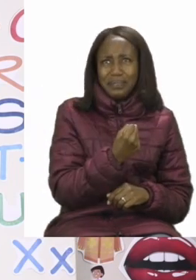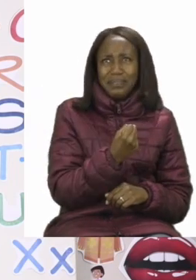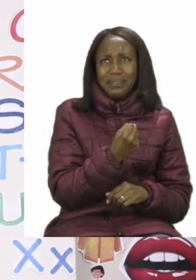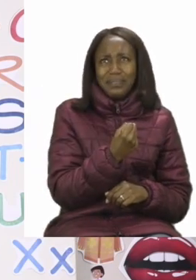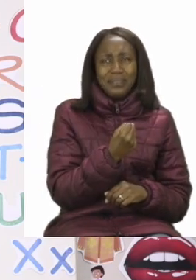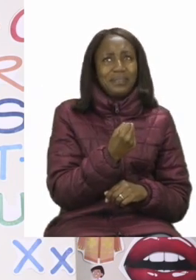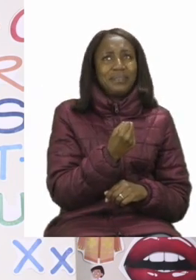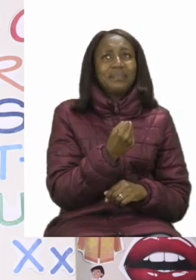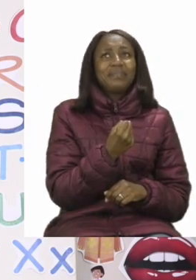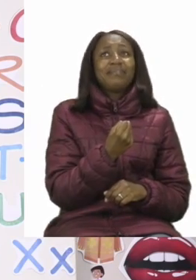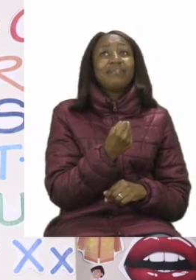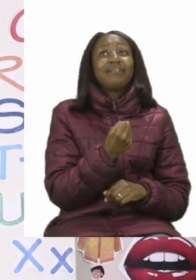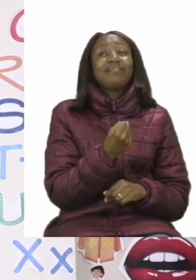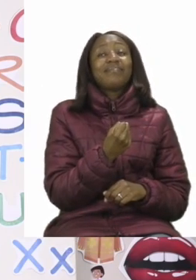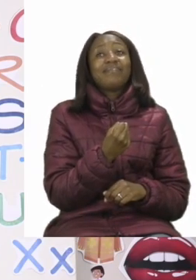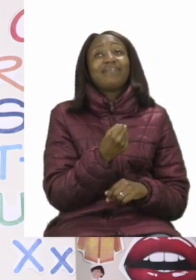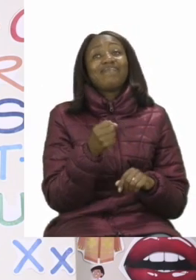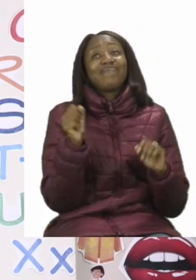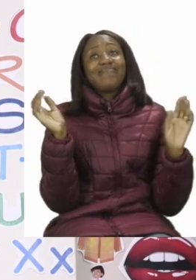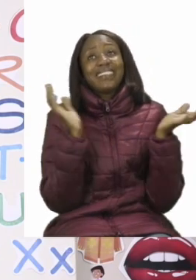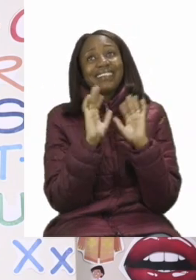today and